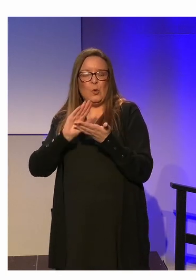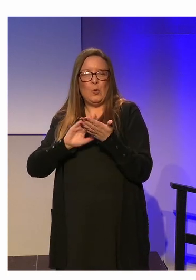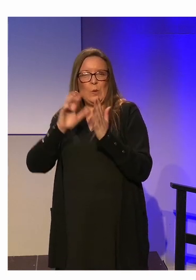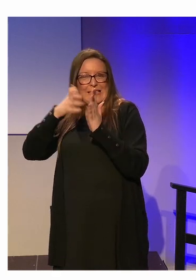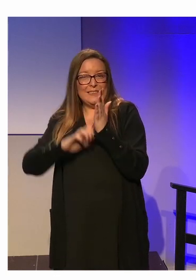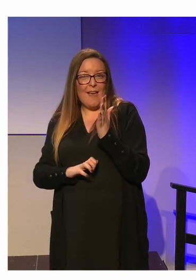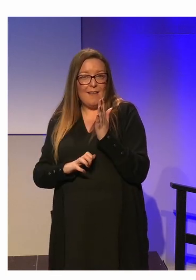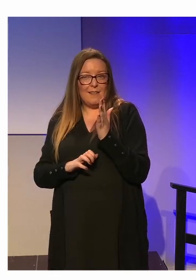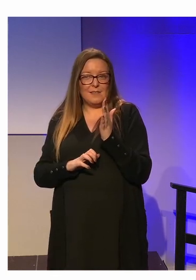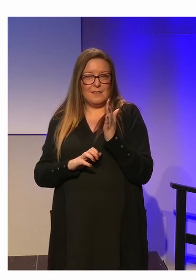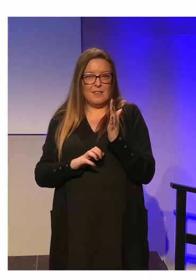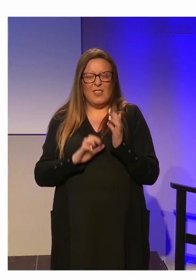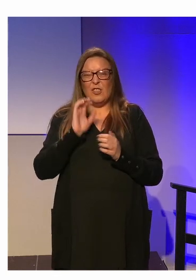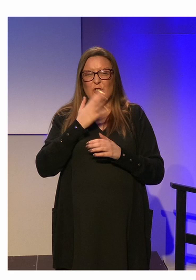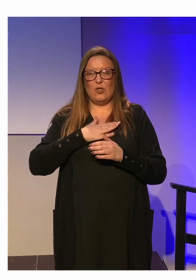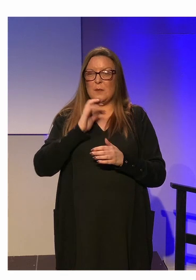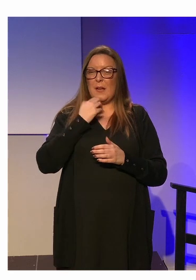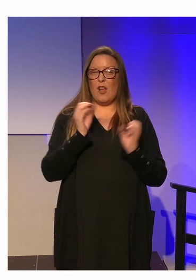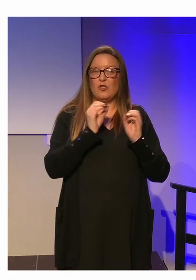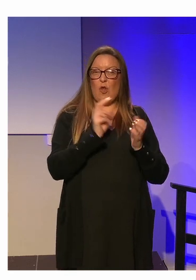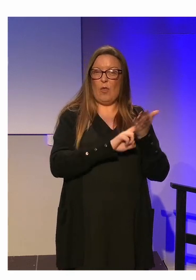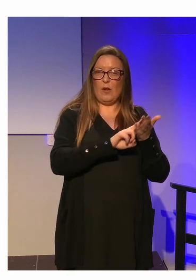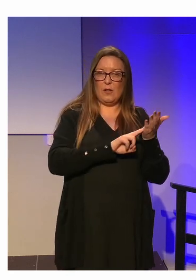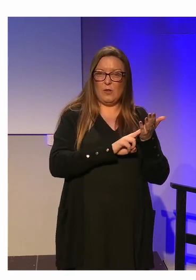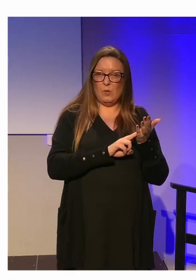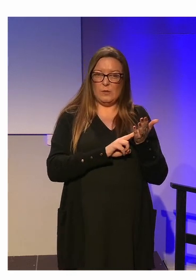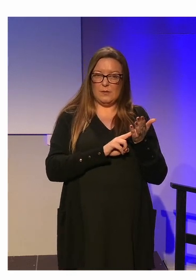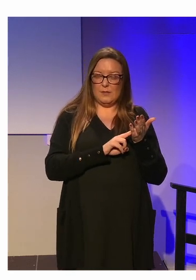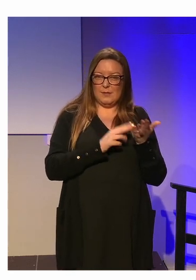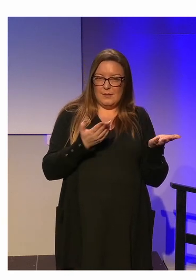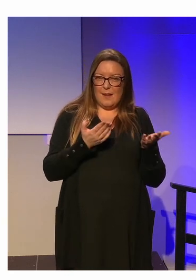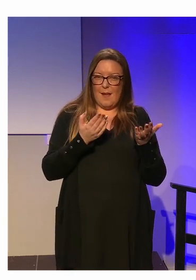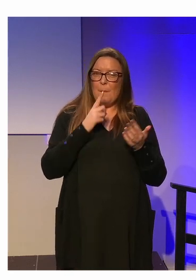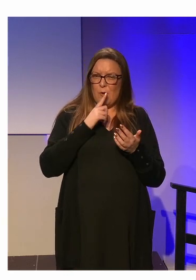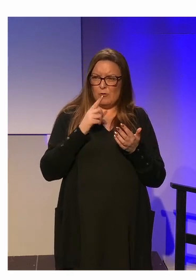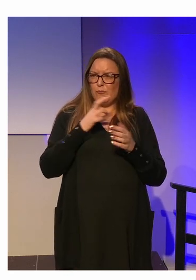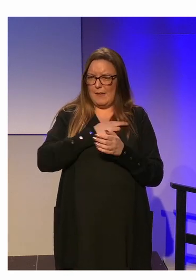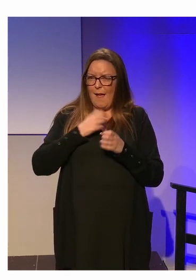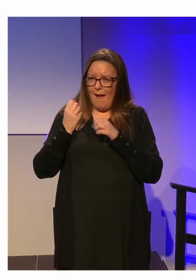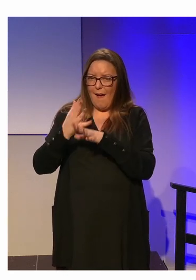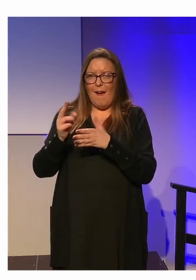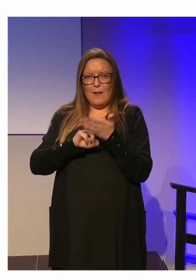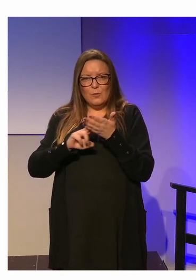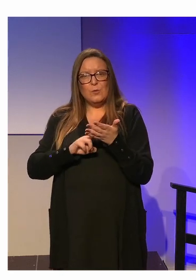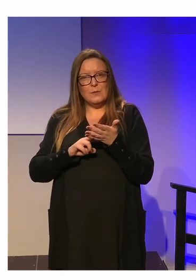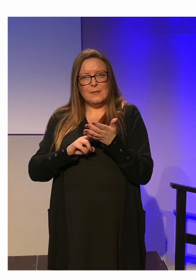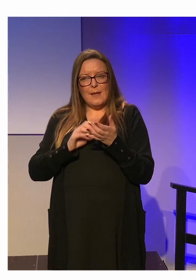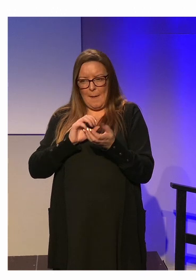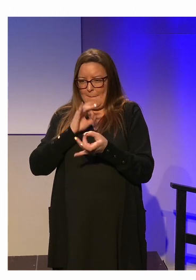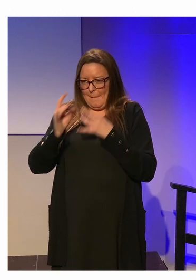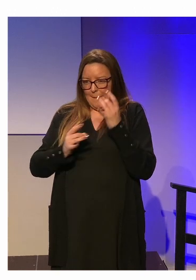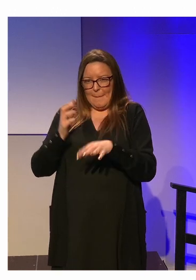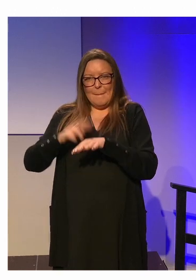can't use it? You don't get it. We all use it. It helps make it better. We have examples of this in so